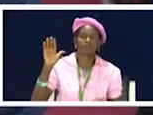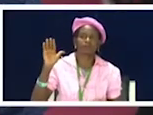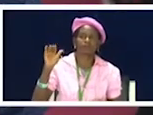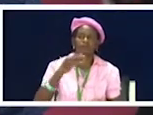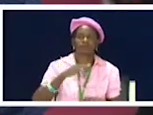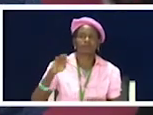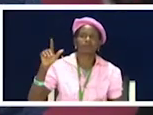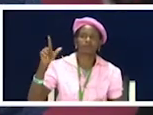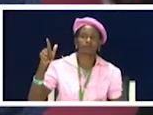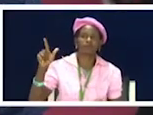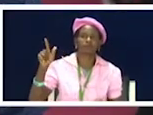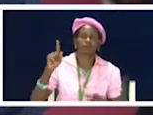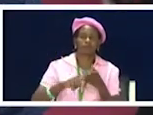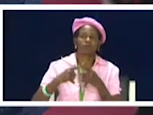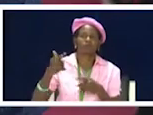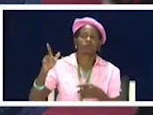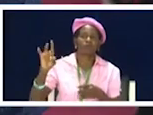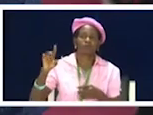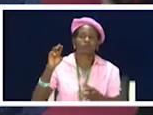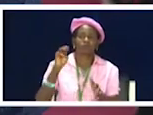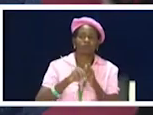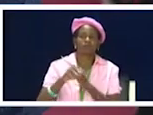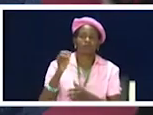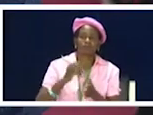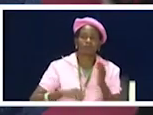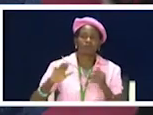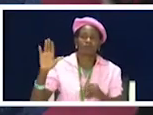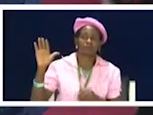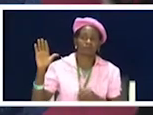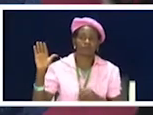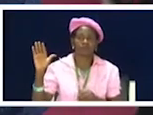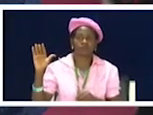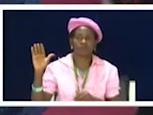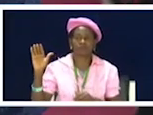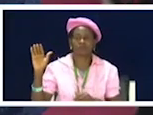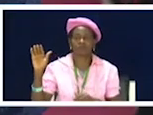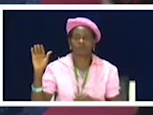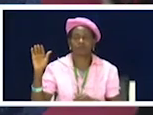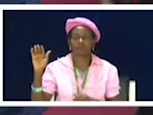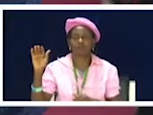from verse 21 to 28, Matthew 15.